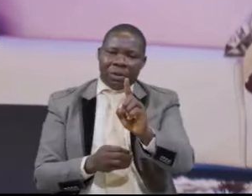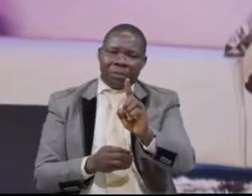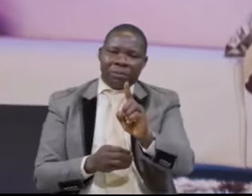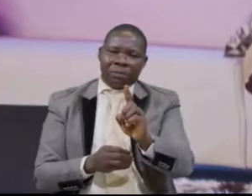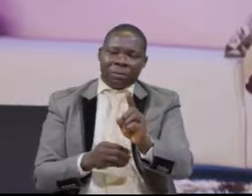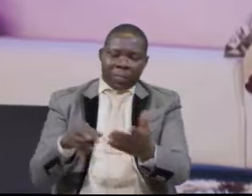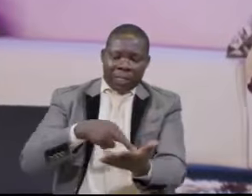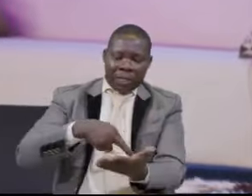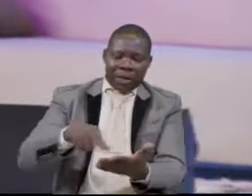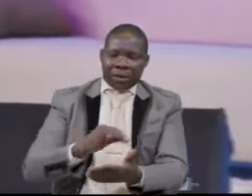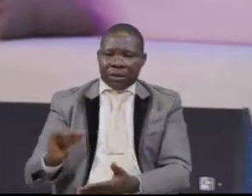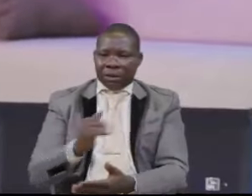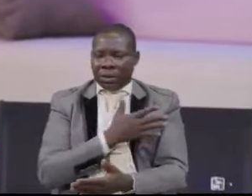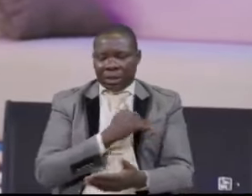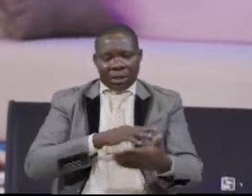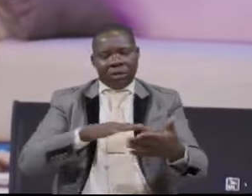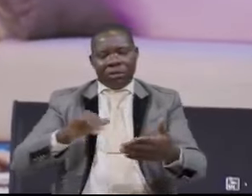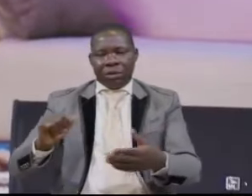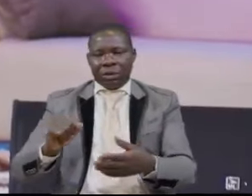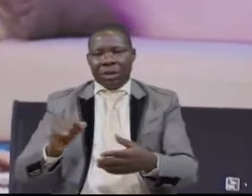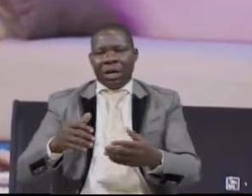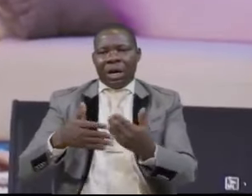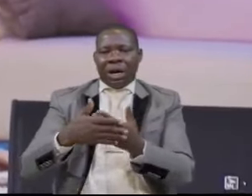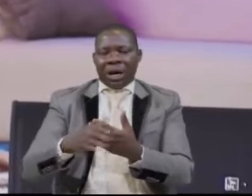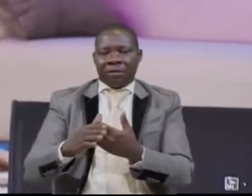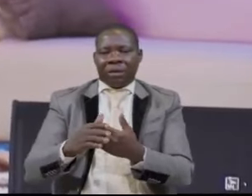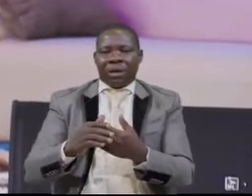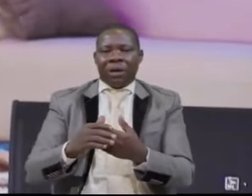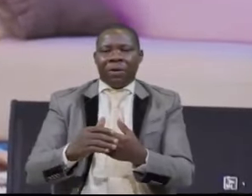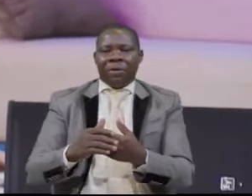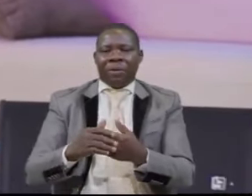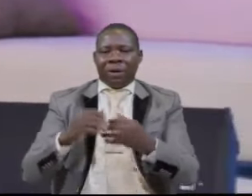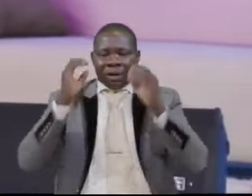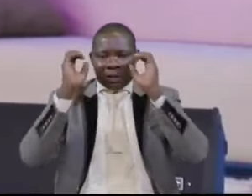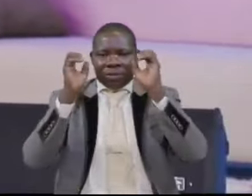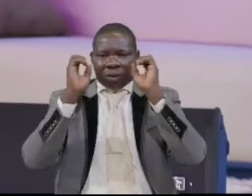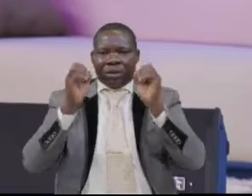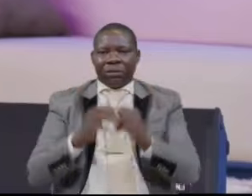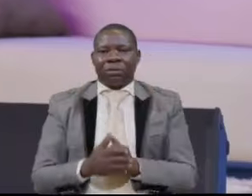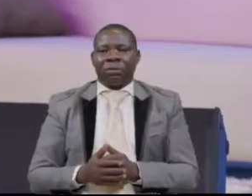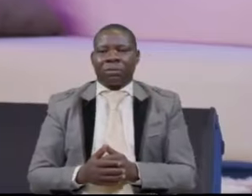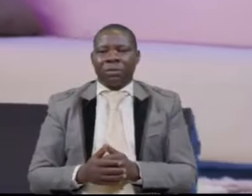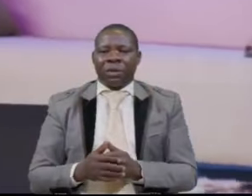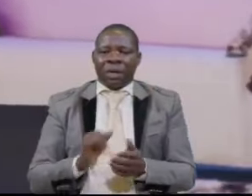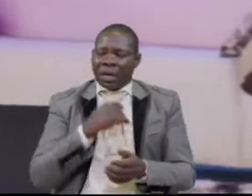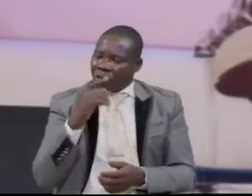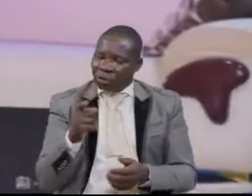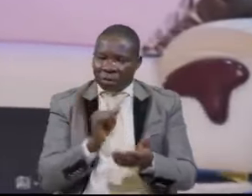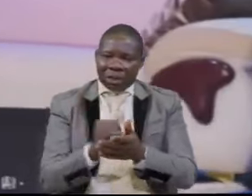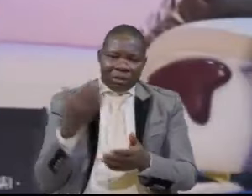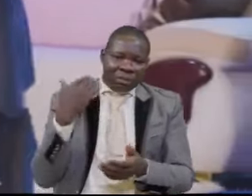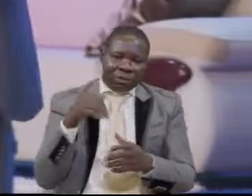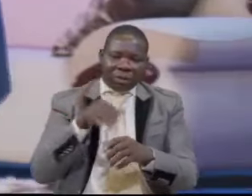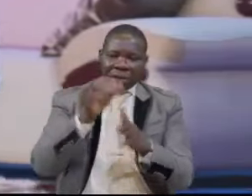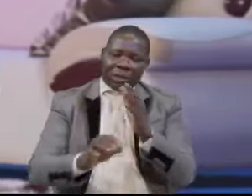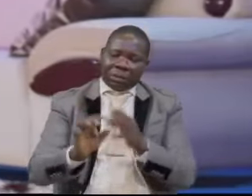studying after formal education. I told you that already. That's in chapter 9. He kept on reading. He kept on